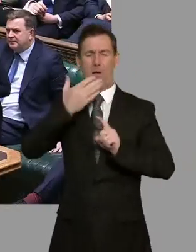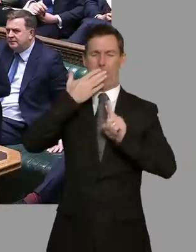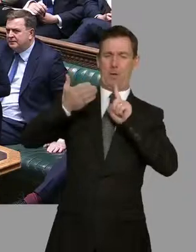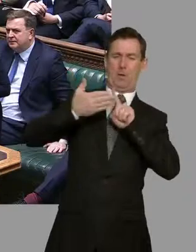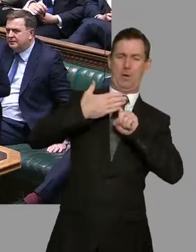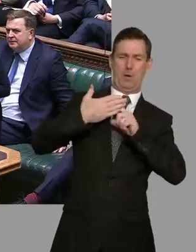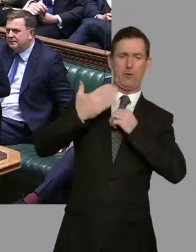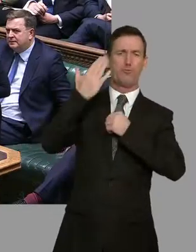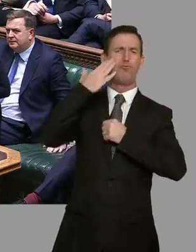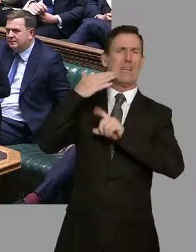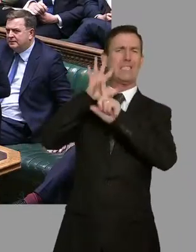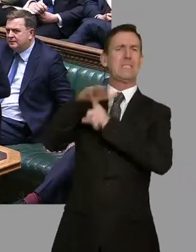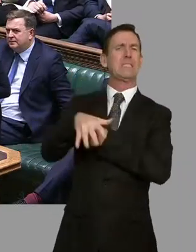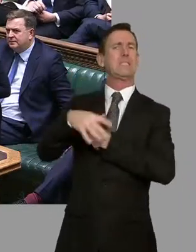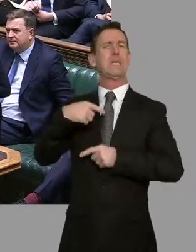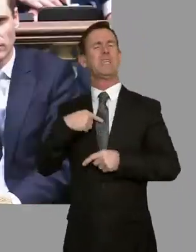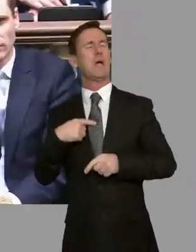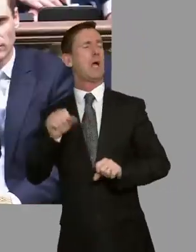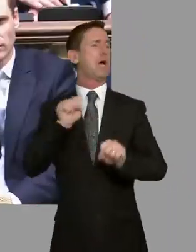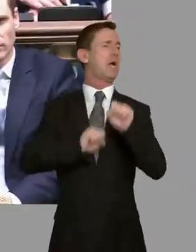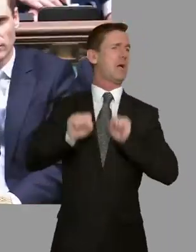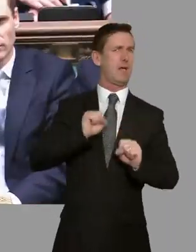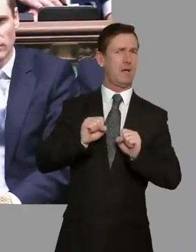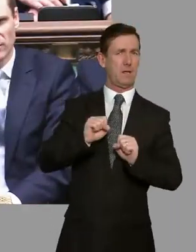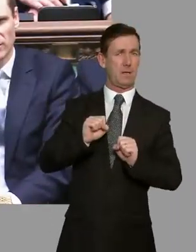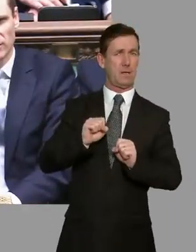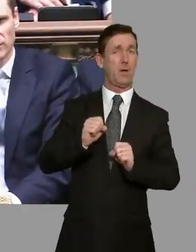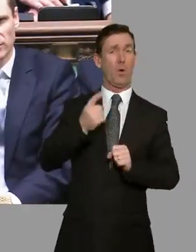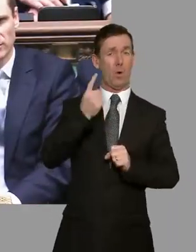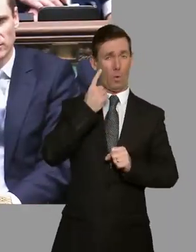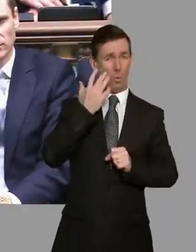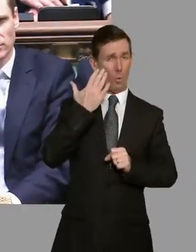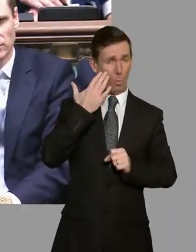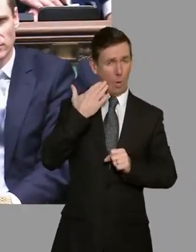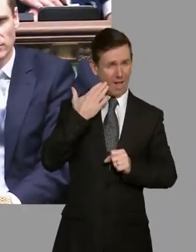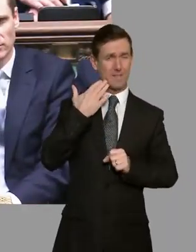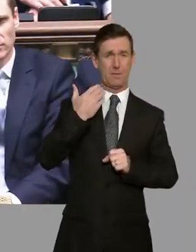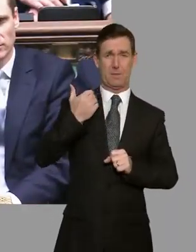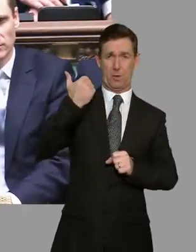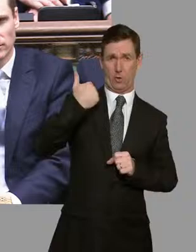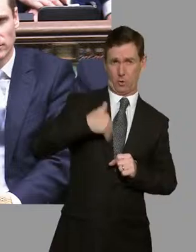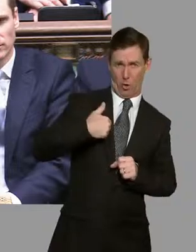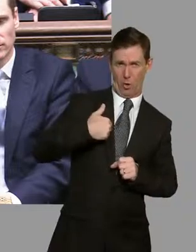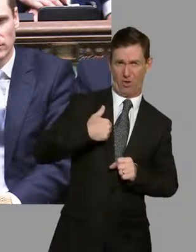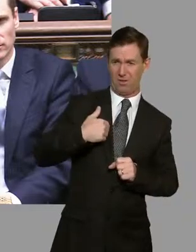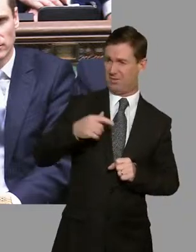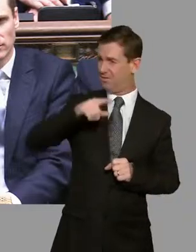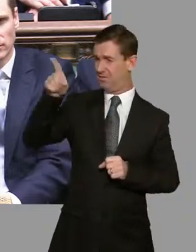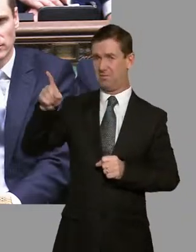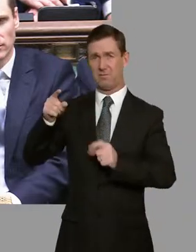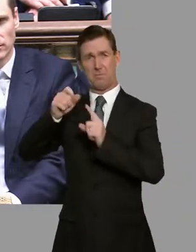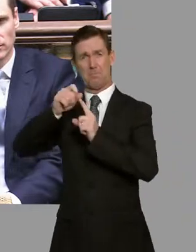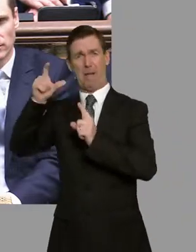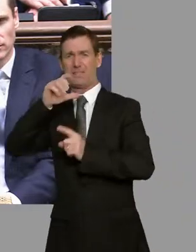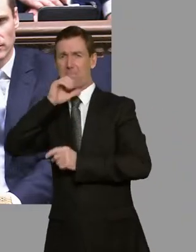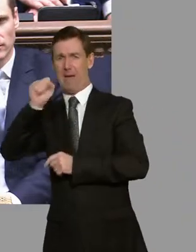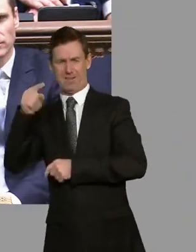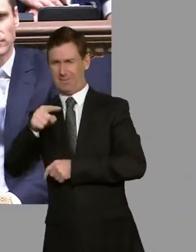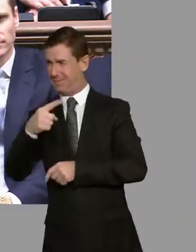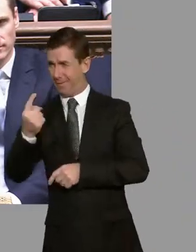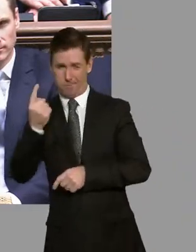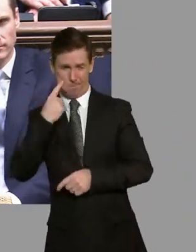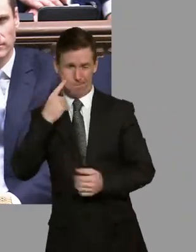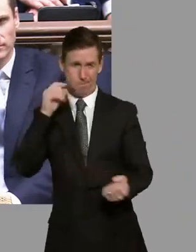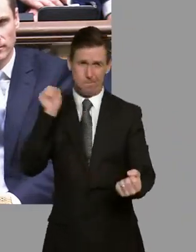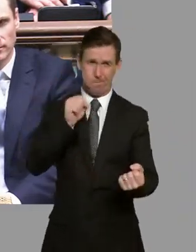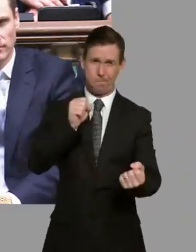were seen, as Jack Straw said, as easy meat. The member for Rotherham was sacked from Labour's front bench for speaking out about